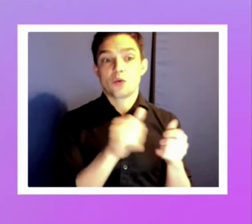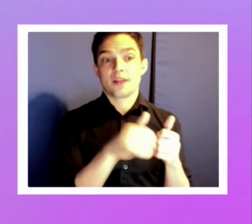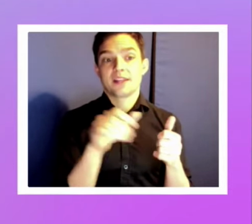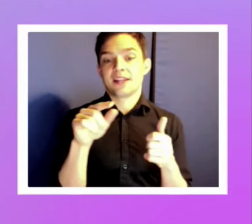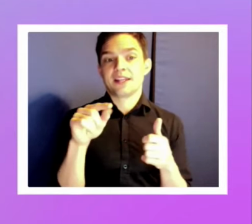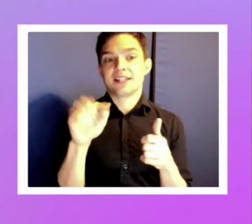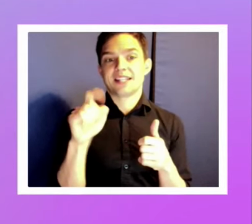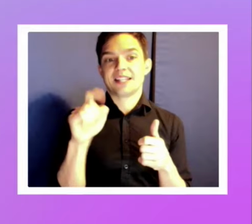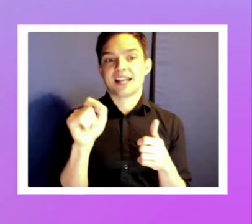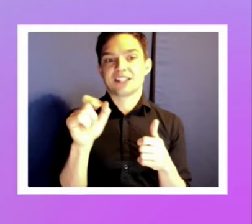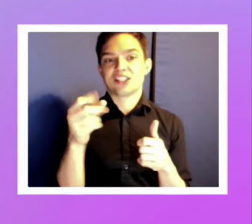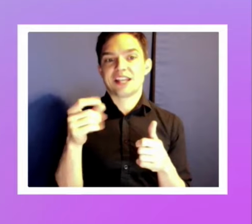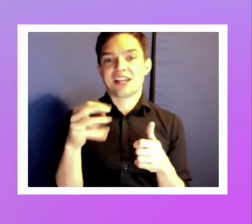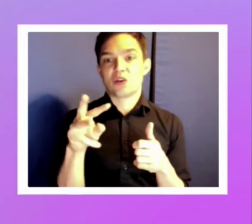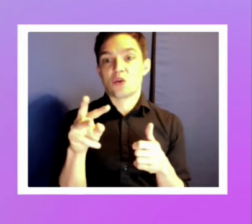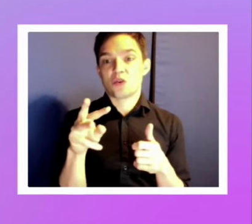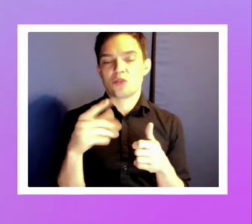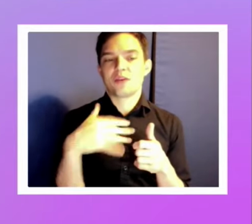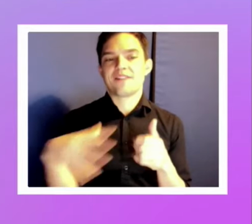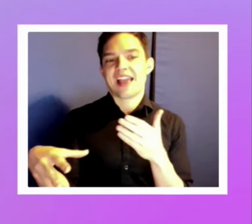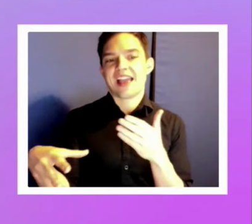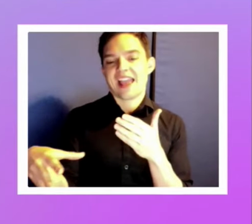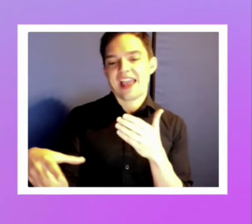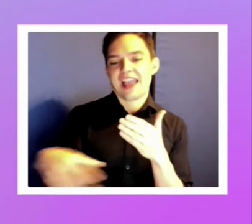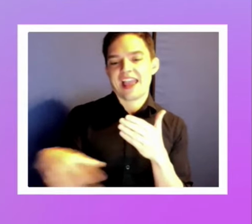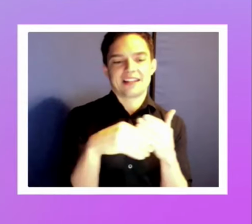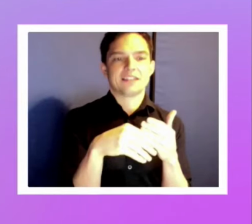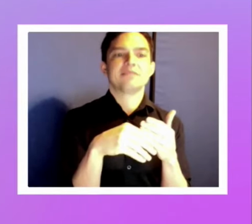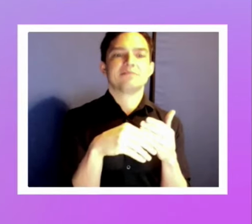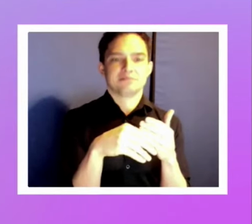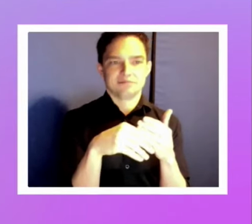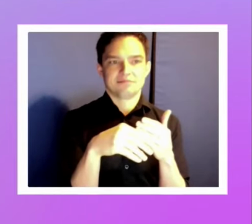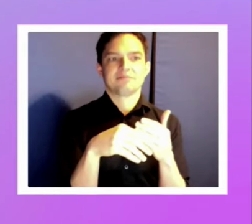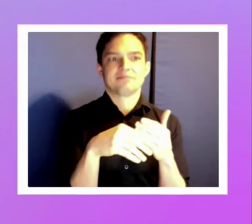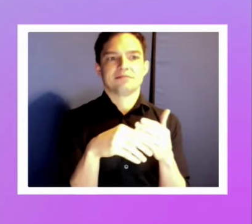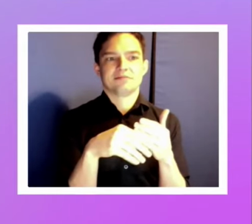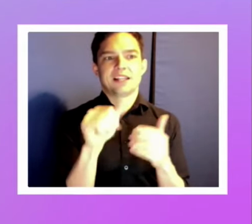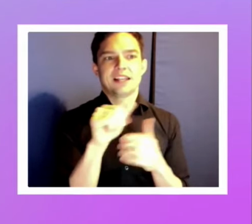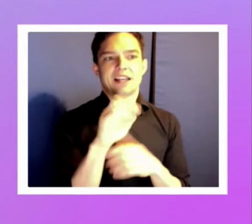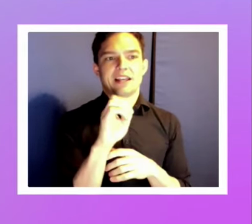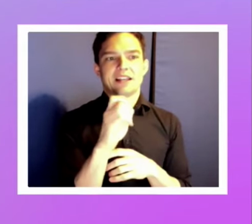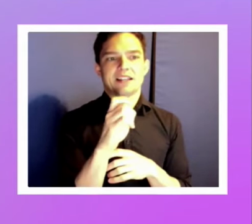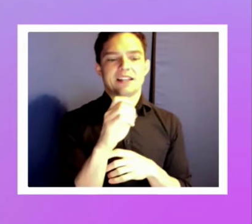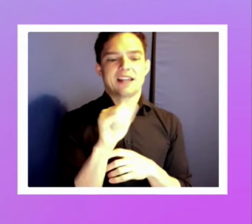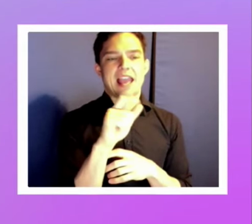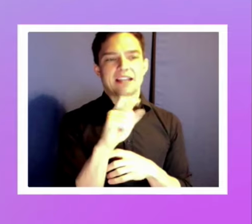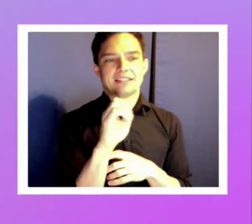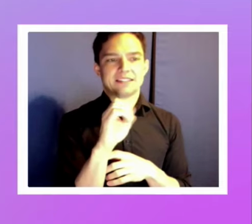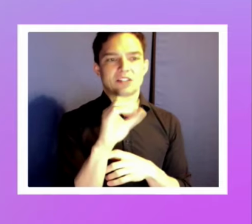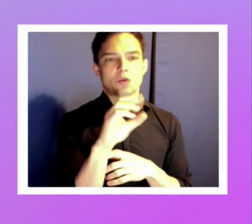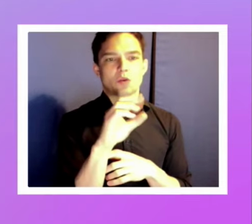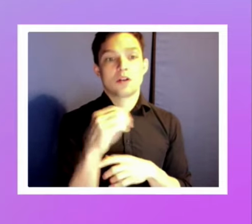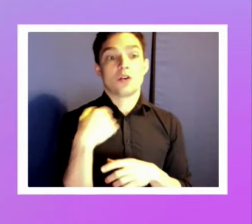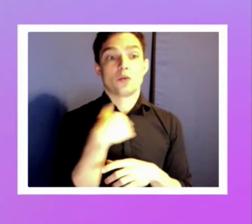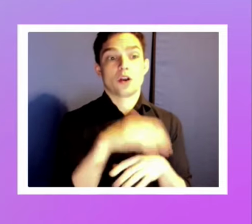shadow, we've added that to Xcore. We are on the ARIA roles rule